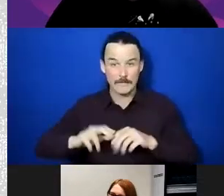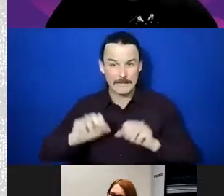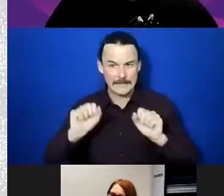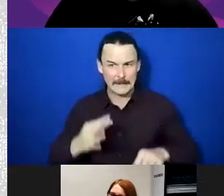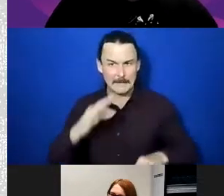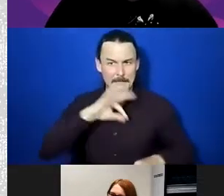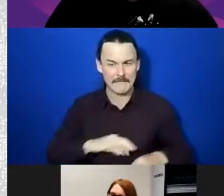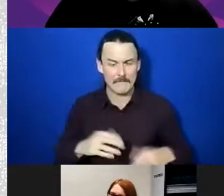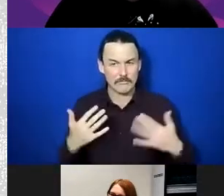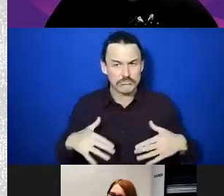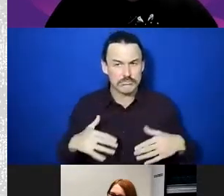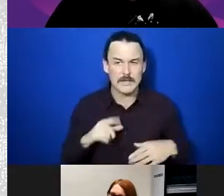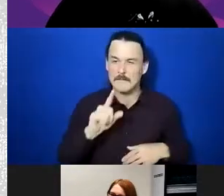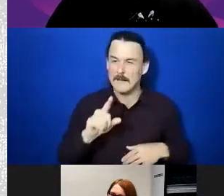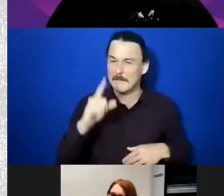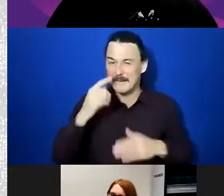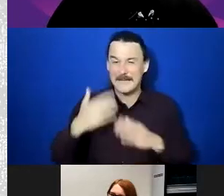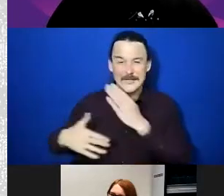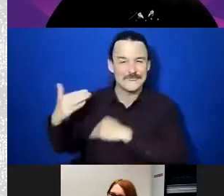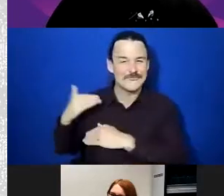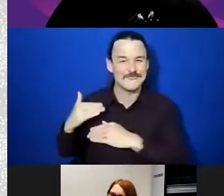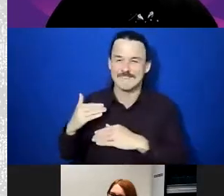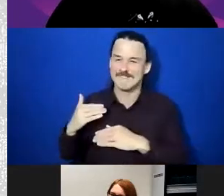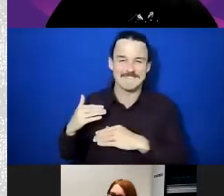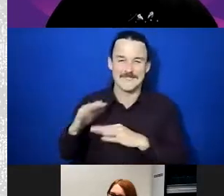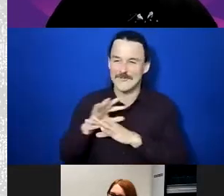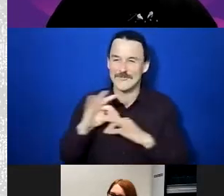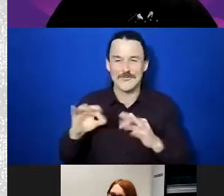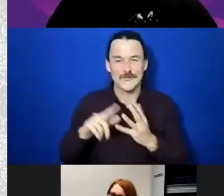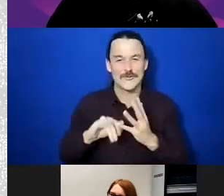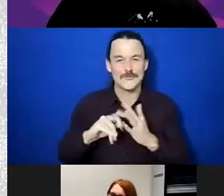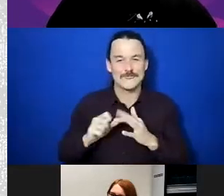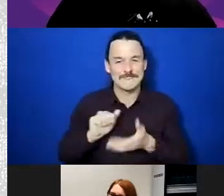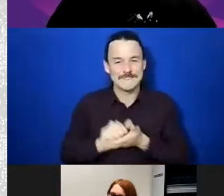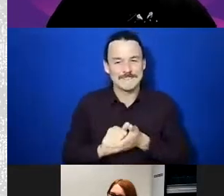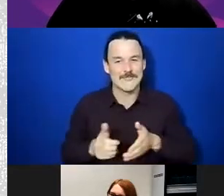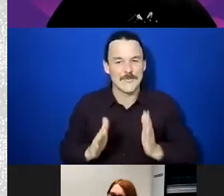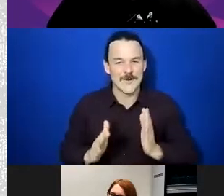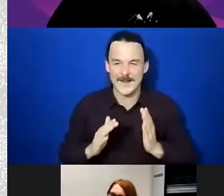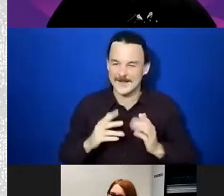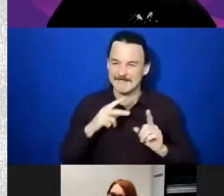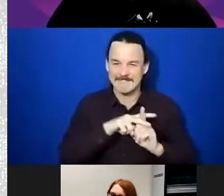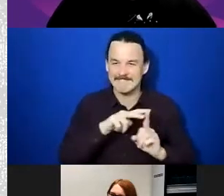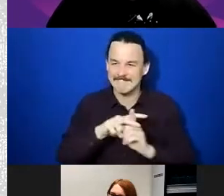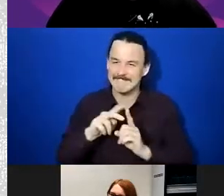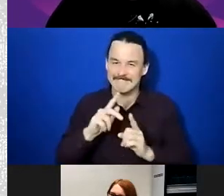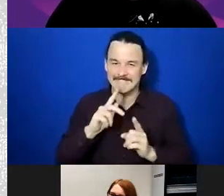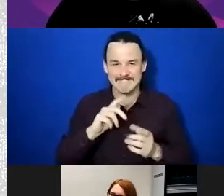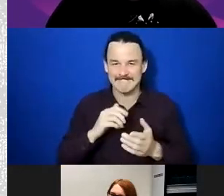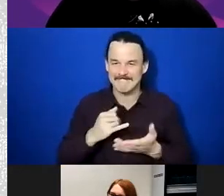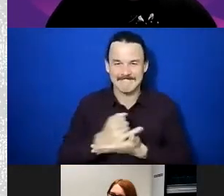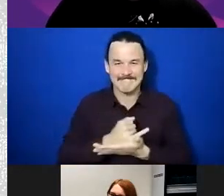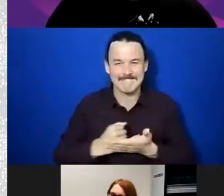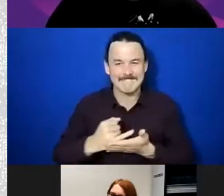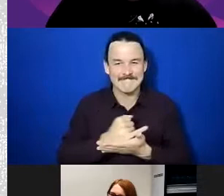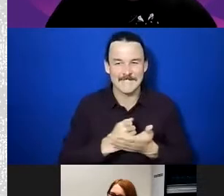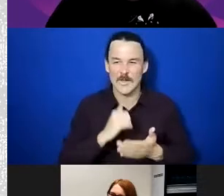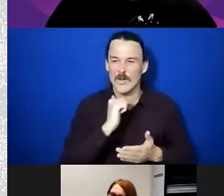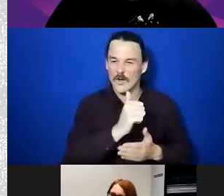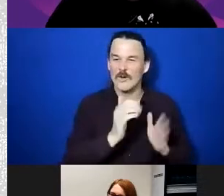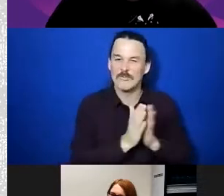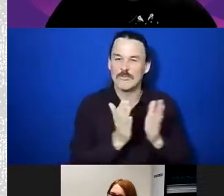and abused throughout history. In her chapter titled Murder, Mishap, and Melancholy, there is a discussion